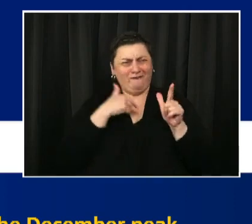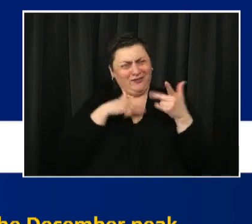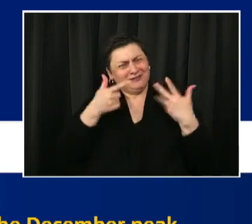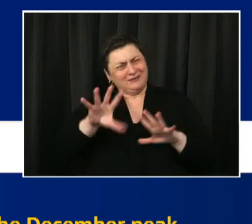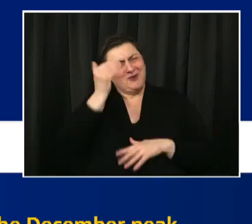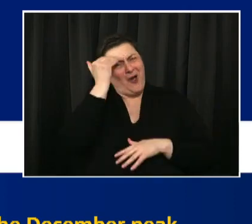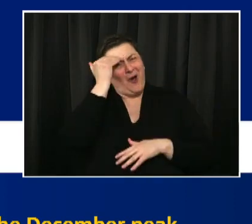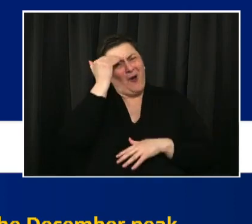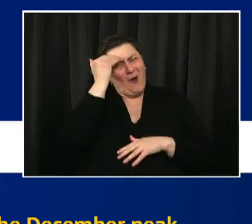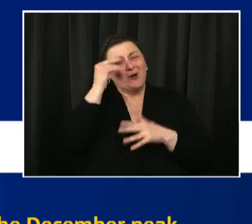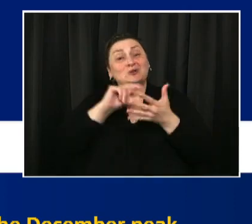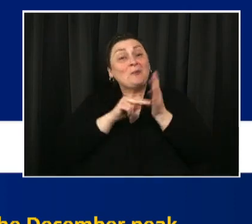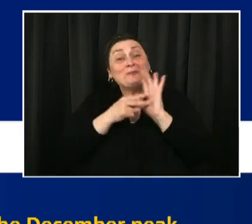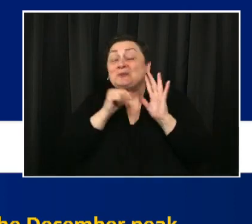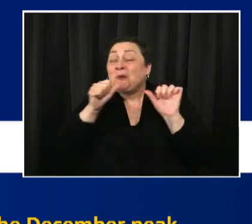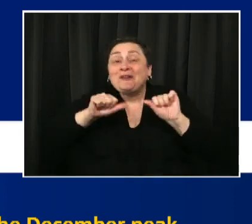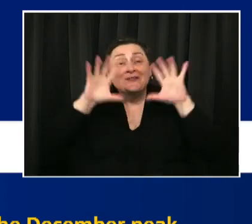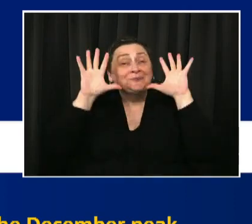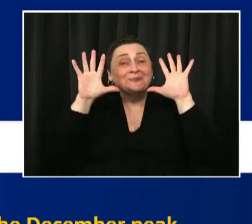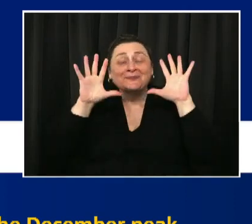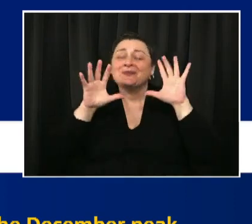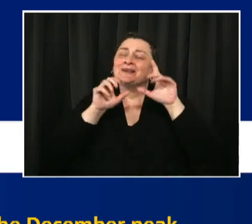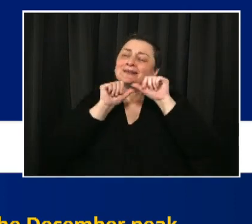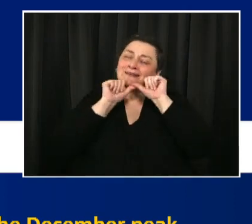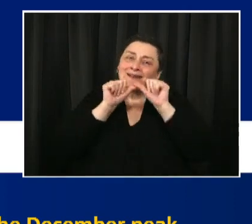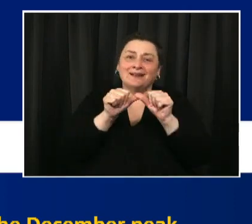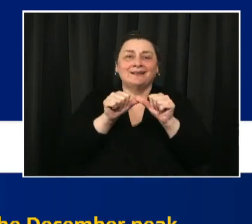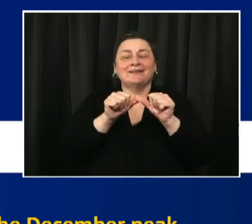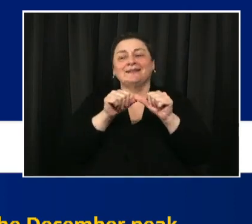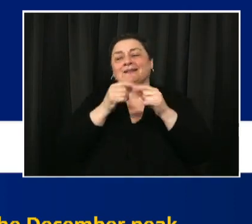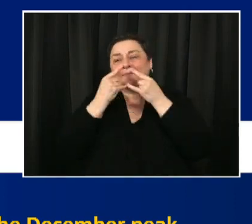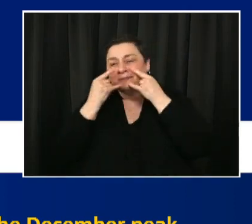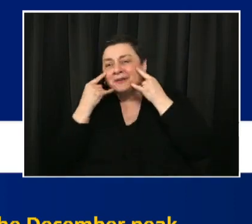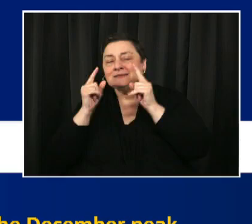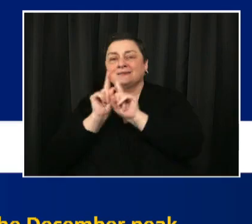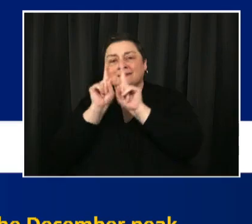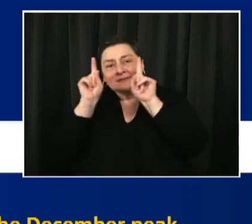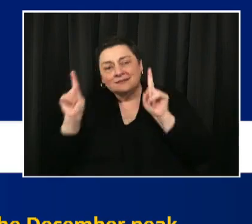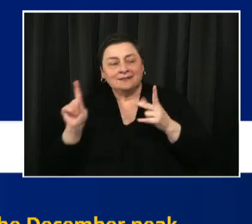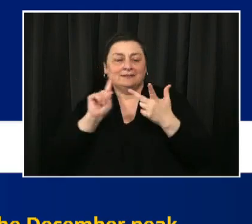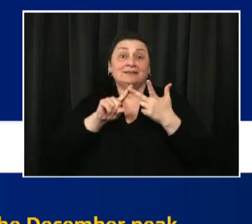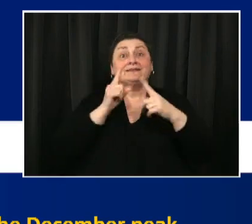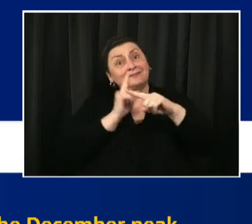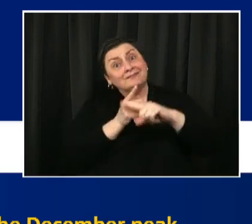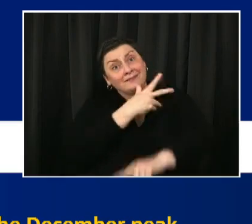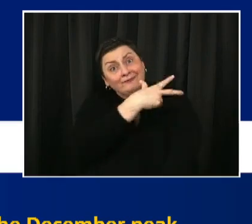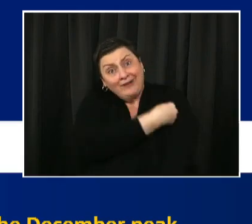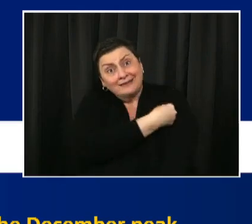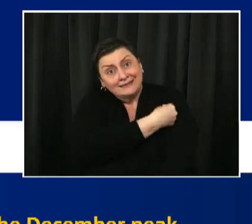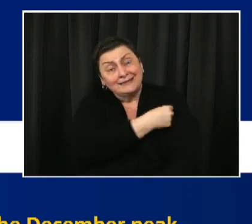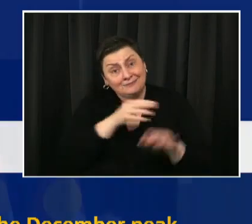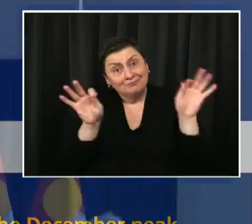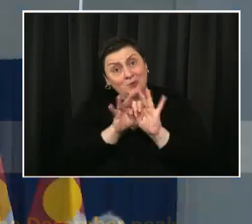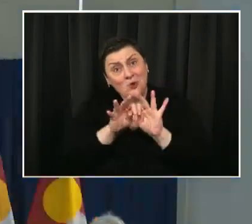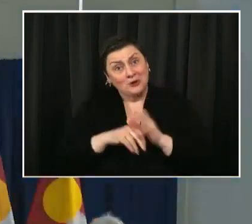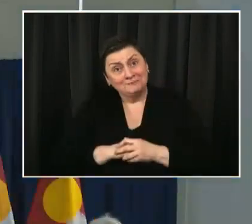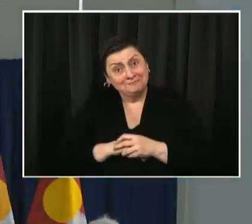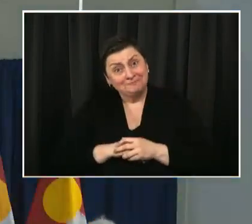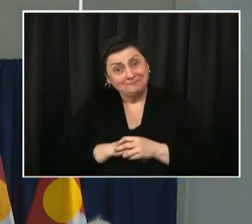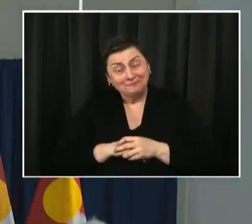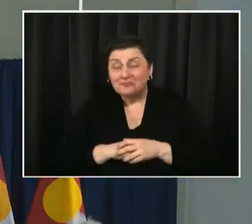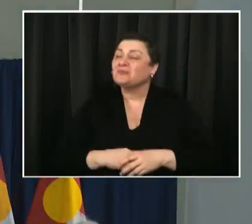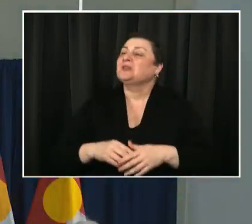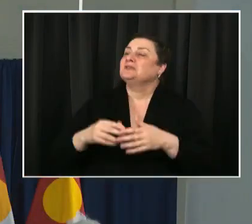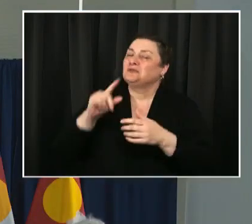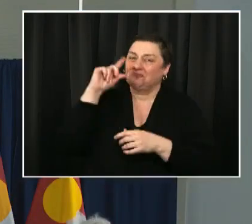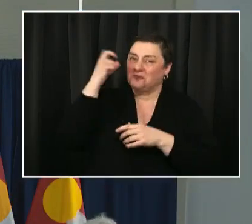with our efforts, and of course, vaccination is key. So I'll stop here. Thank you. Great. Thank you, Dr.